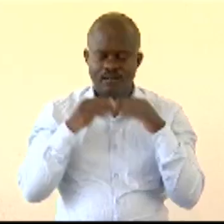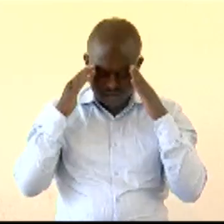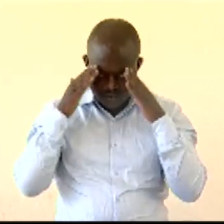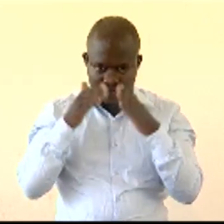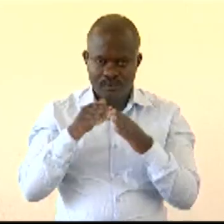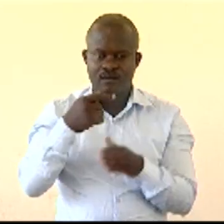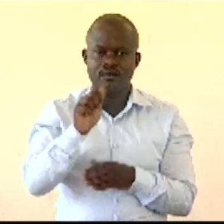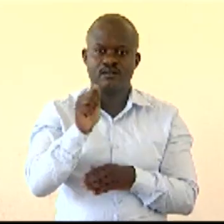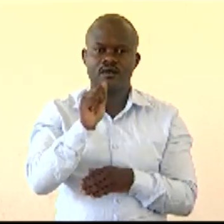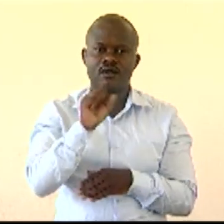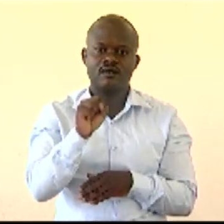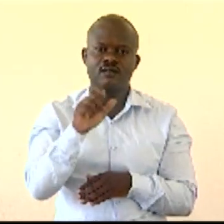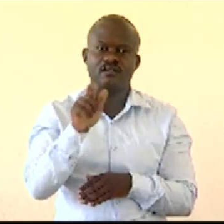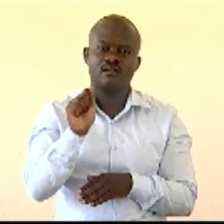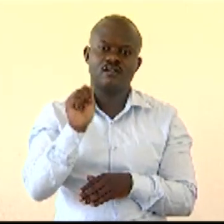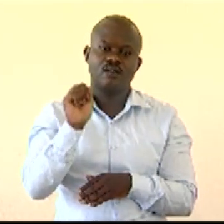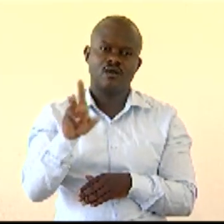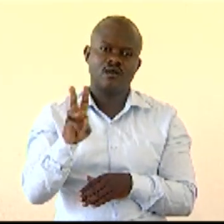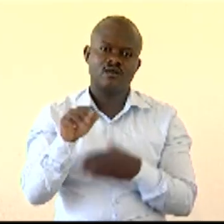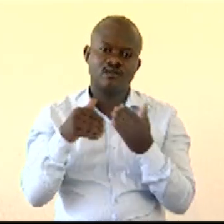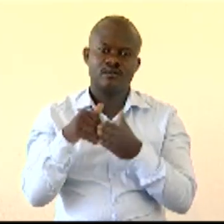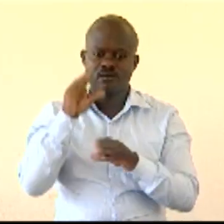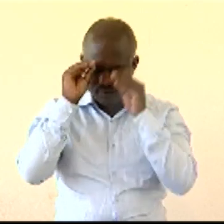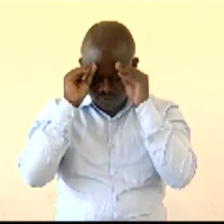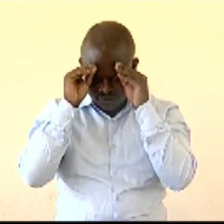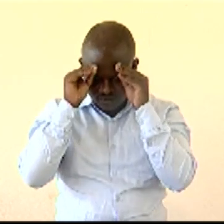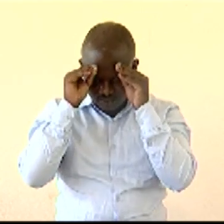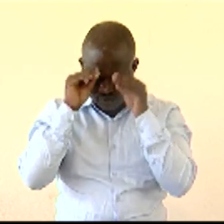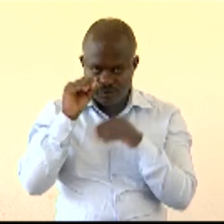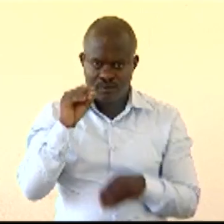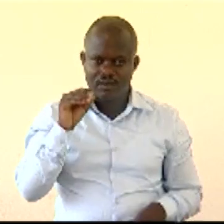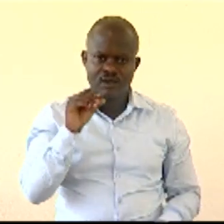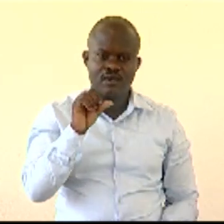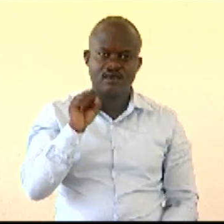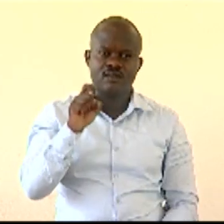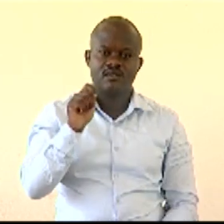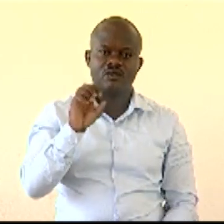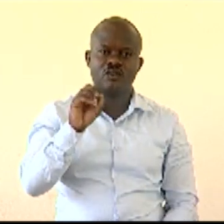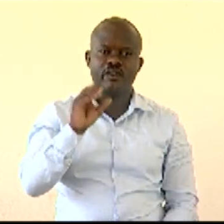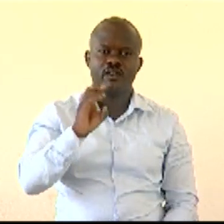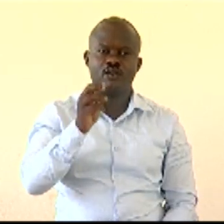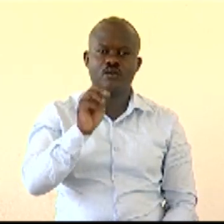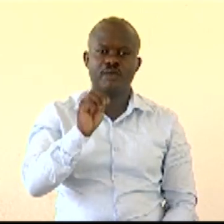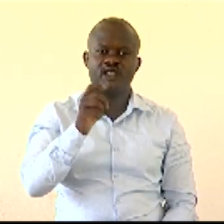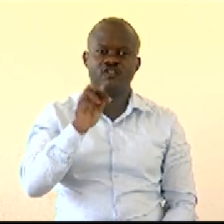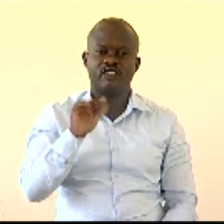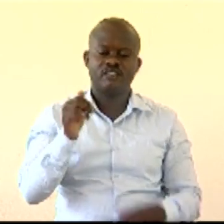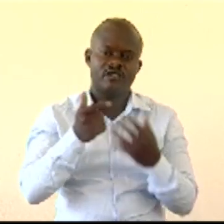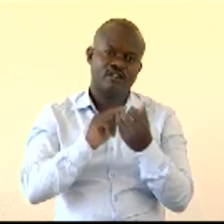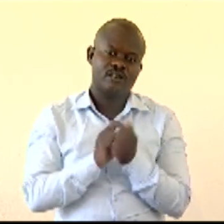gas laws. And today's lesson is the stoichiometric calculations.